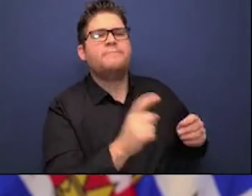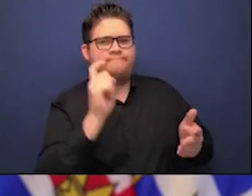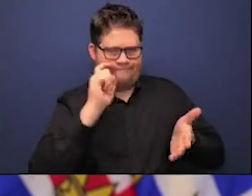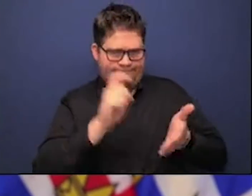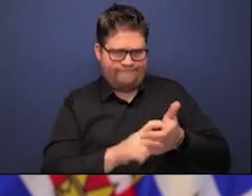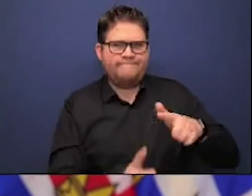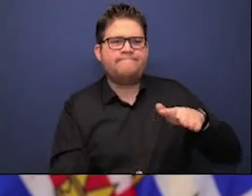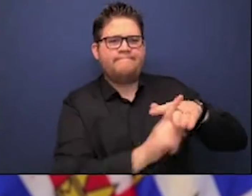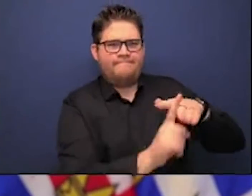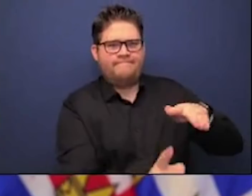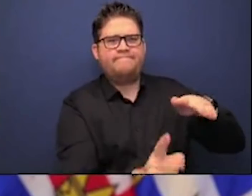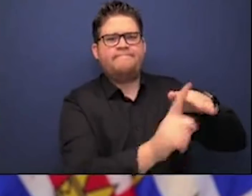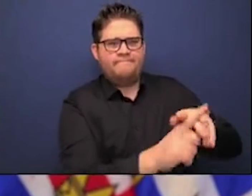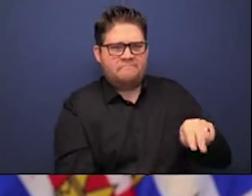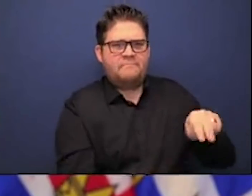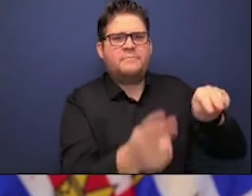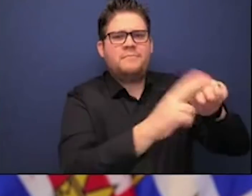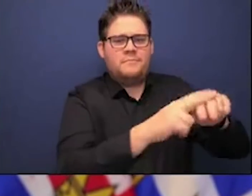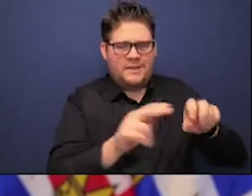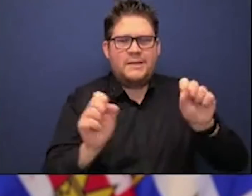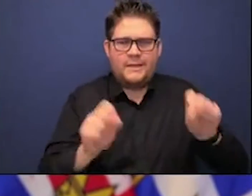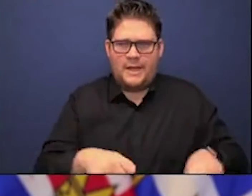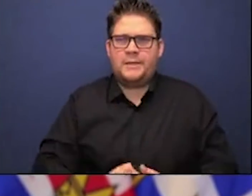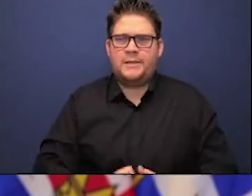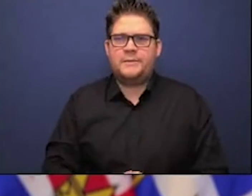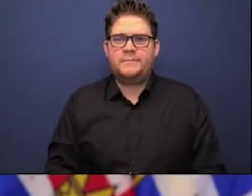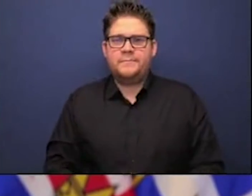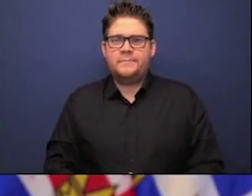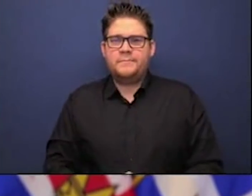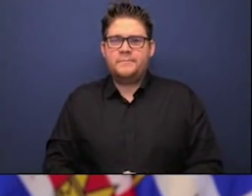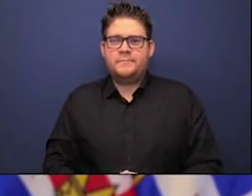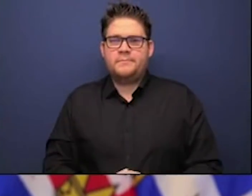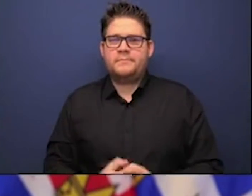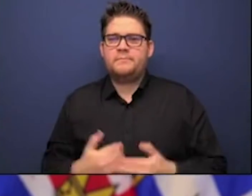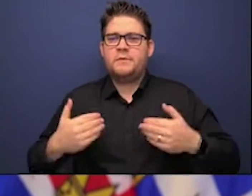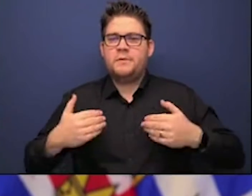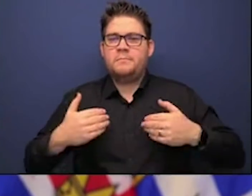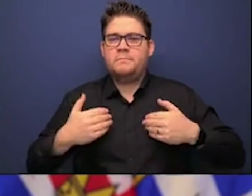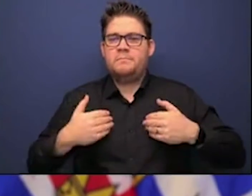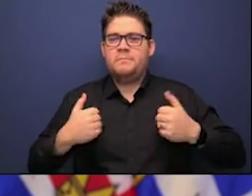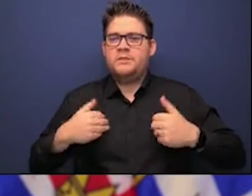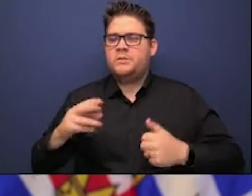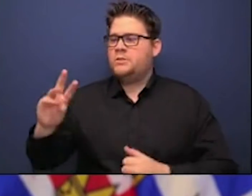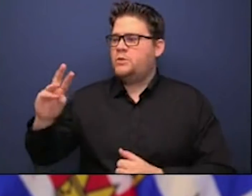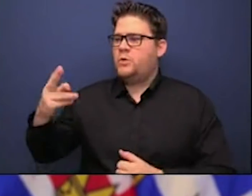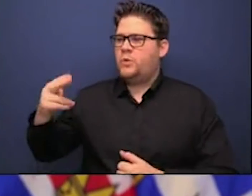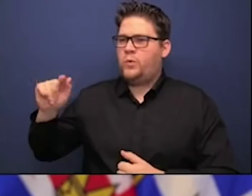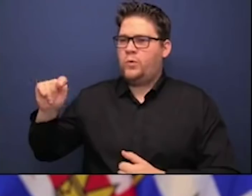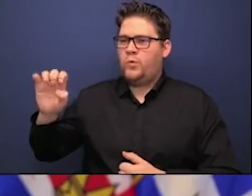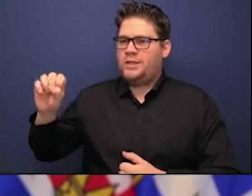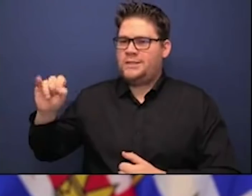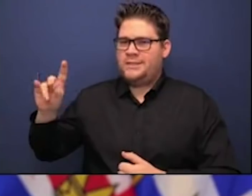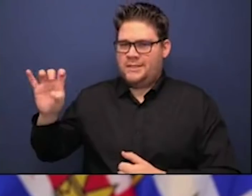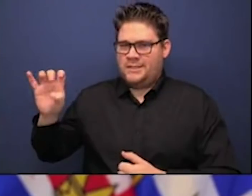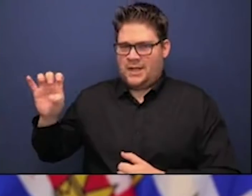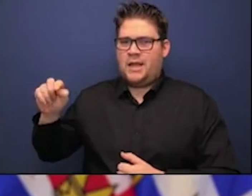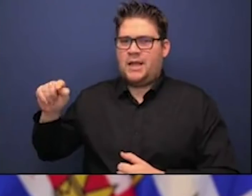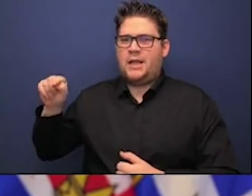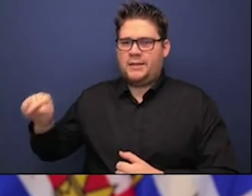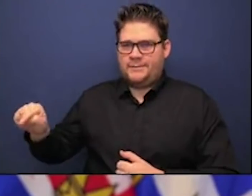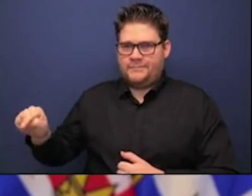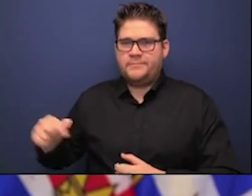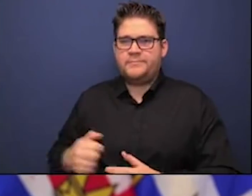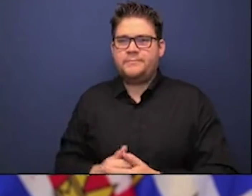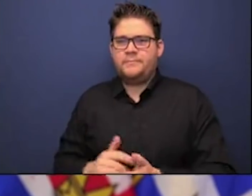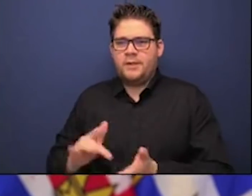risk of transmission. As Minister Whiteside has also mentioned, the mask requirements for middle schools and high schools have also been